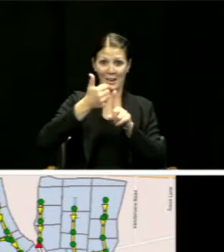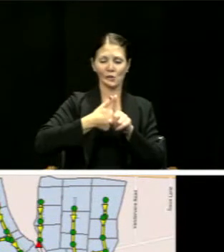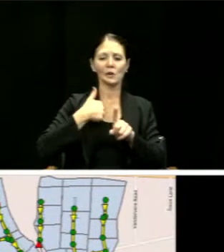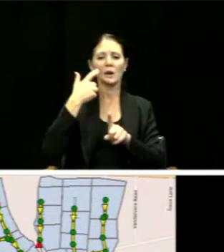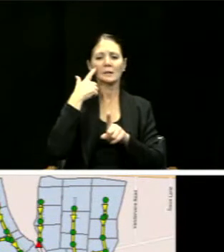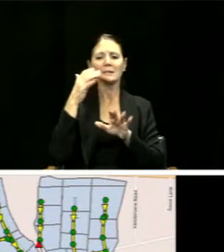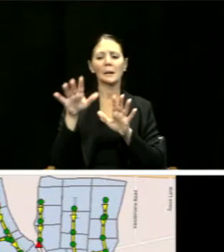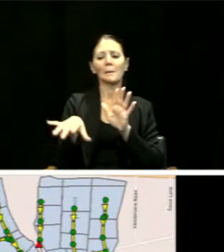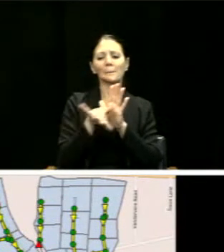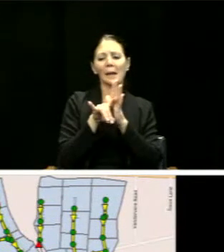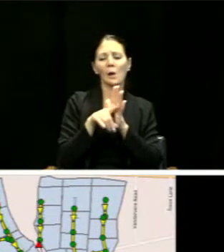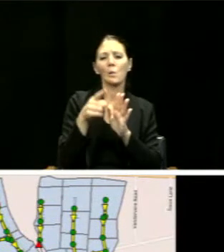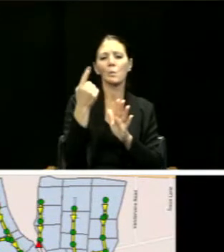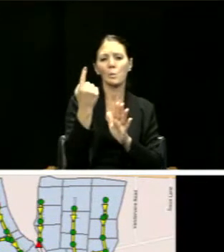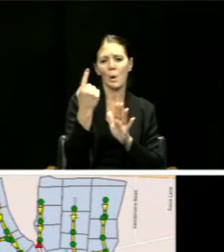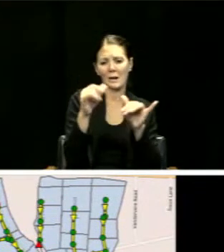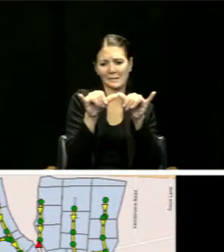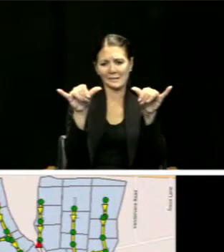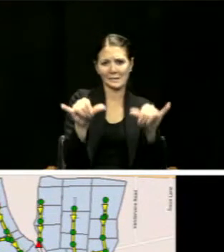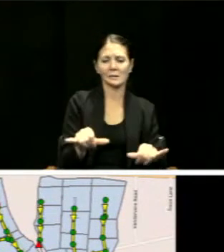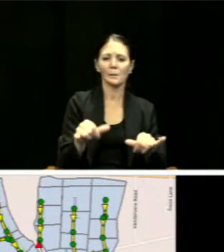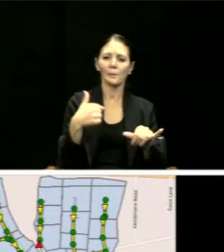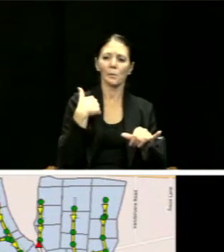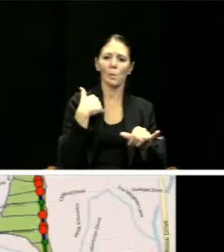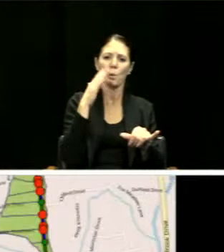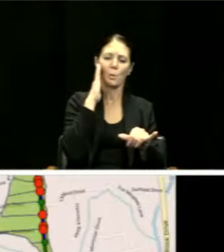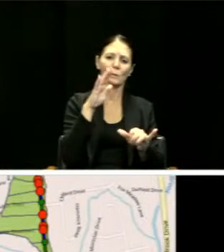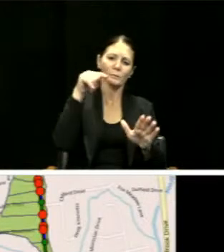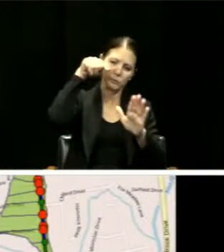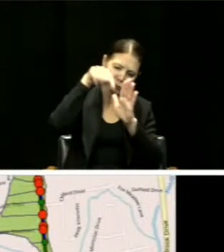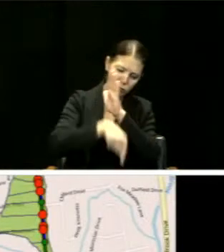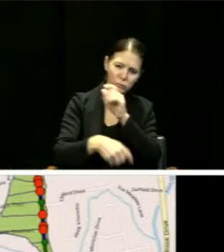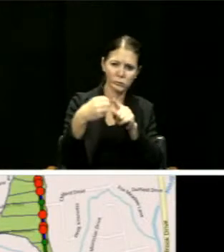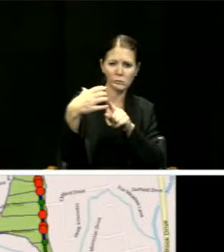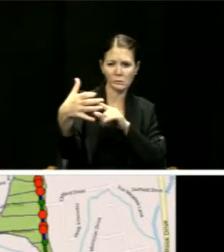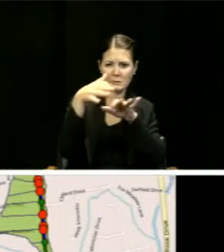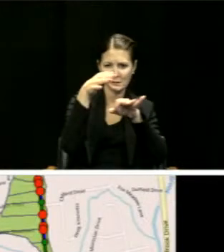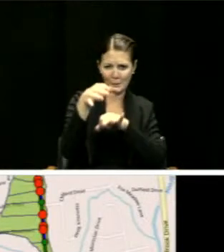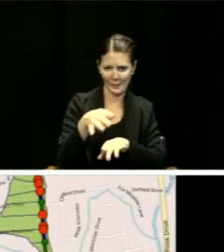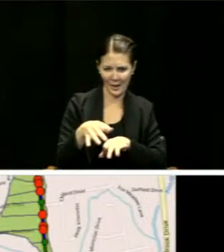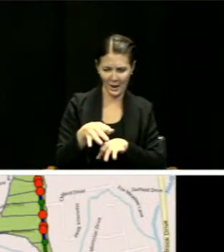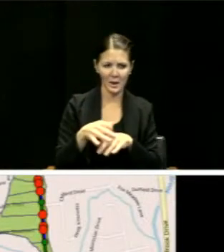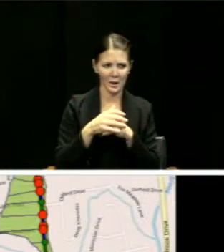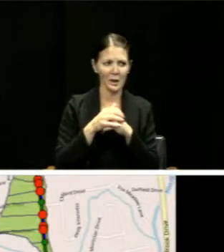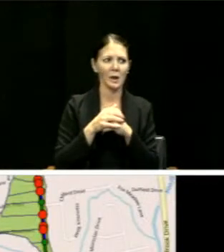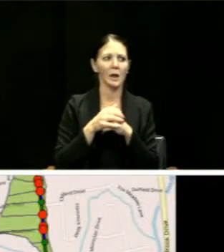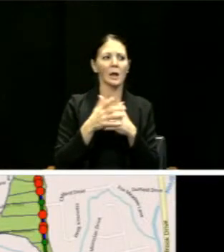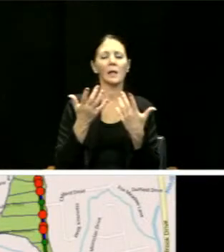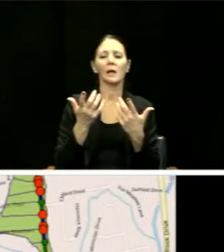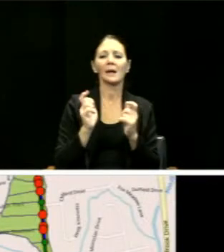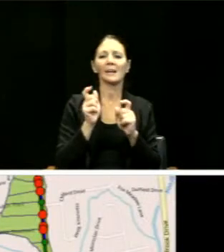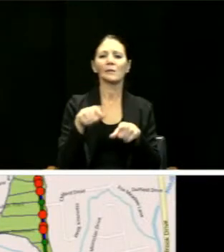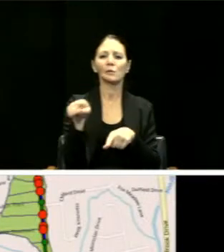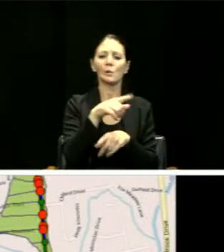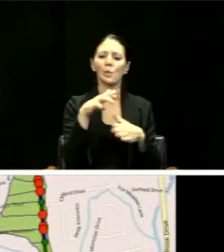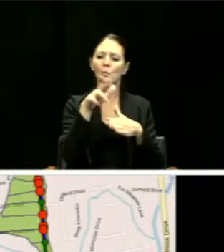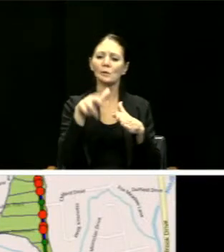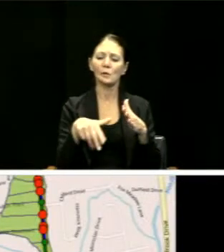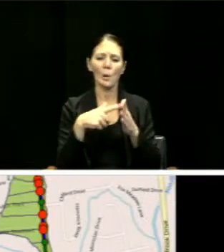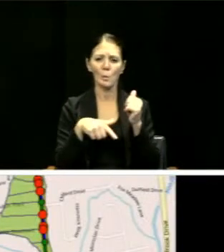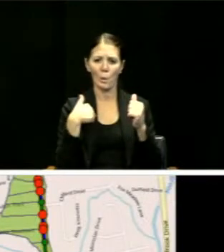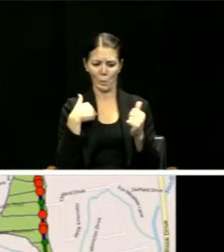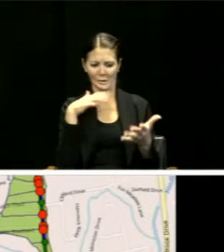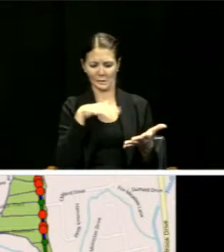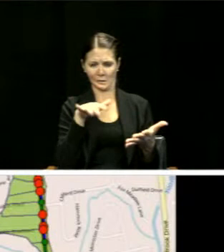one system that I will kind of take a look at and give you some results. So area